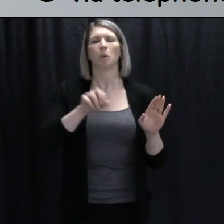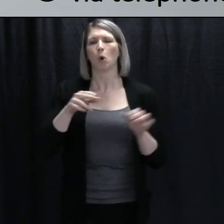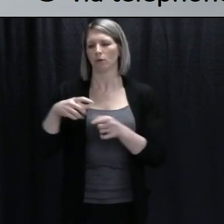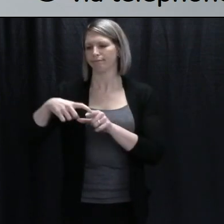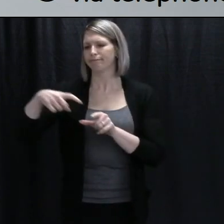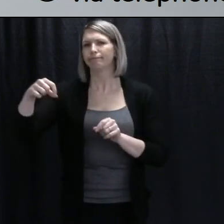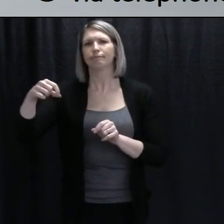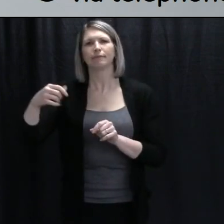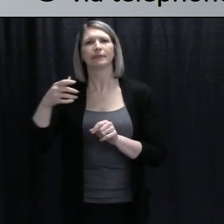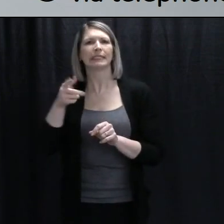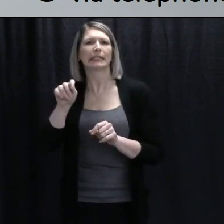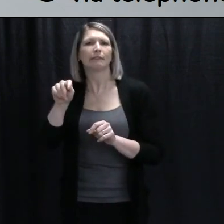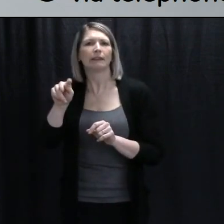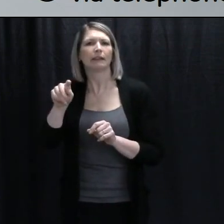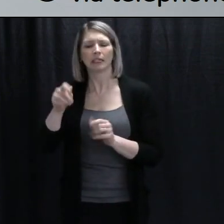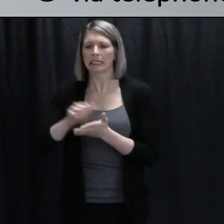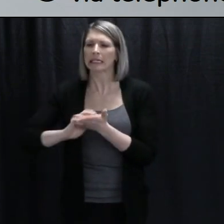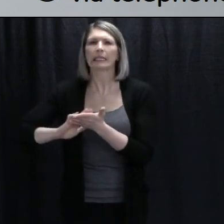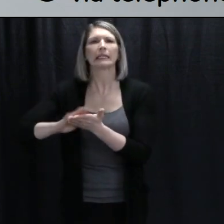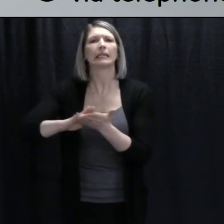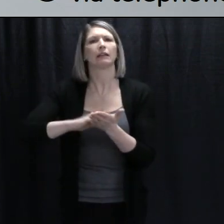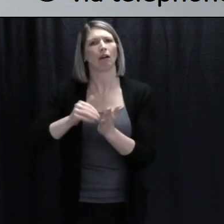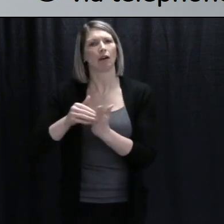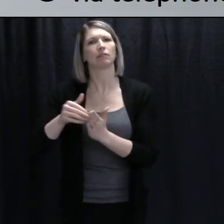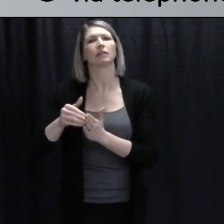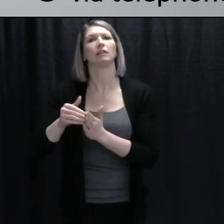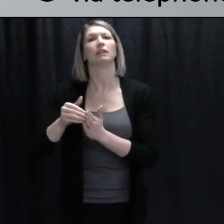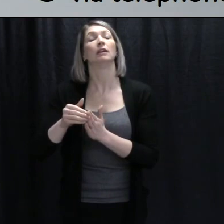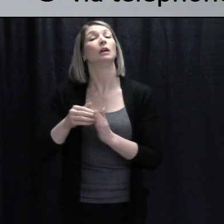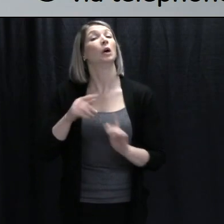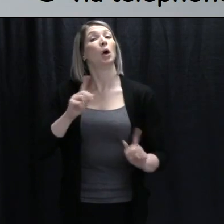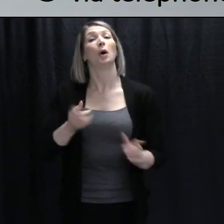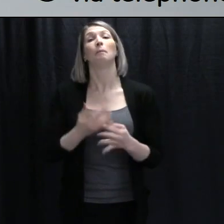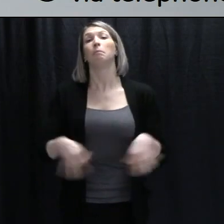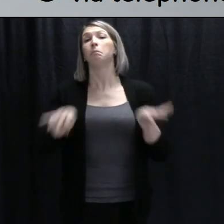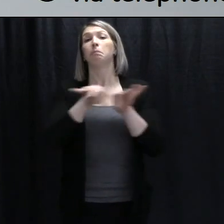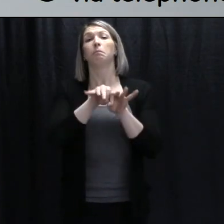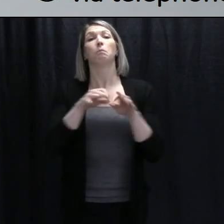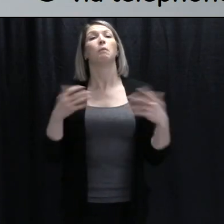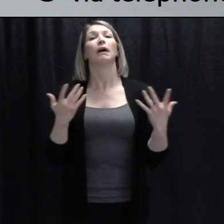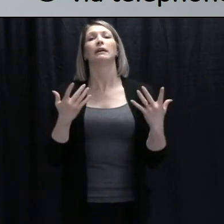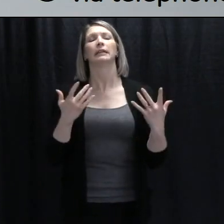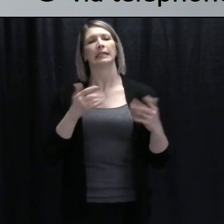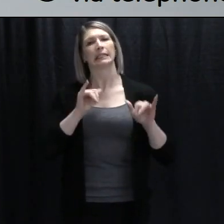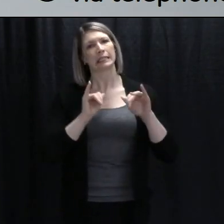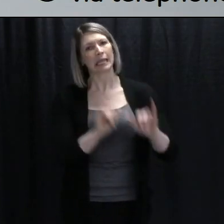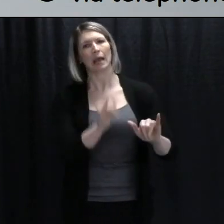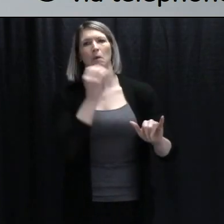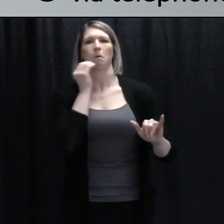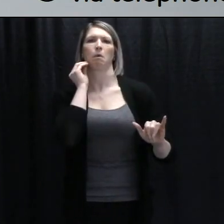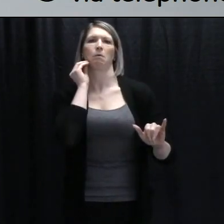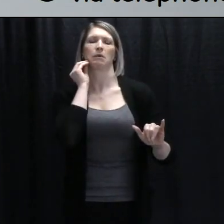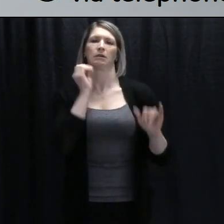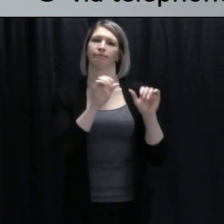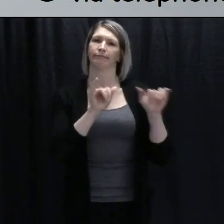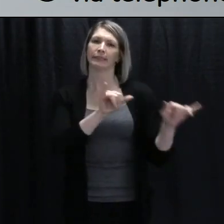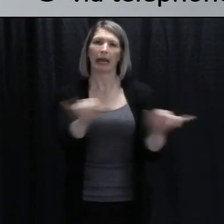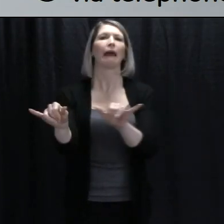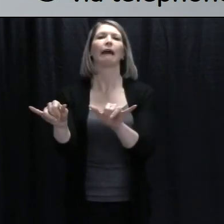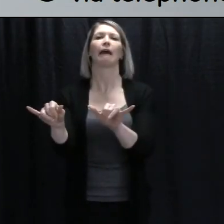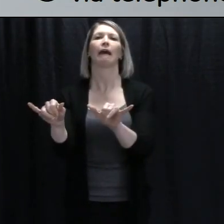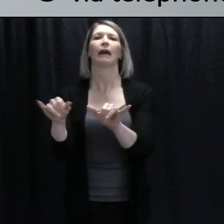and stay home if you are unwell. Our collective actions will have significant impact on how COVID-19 progresses in our